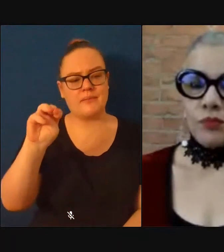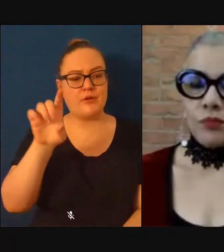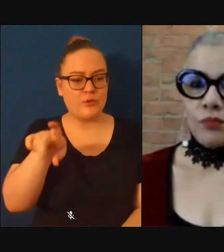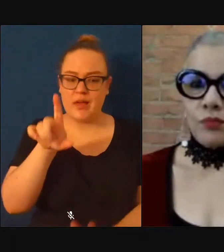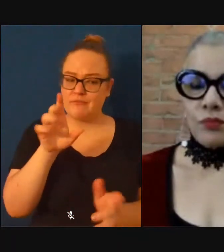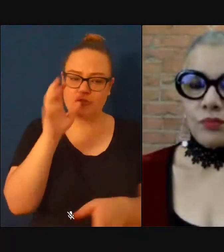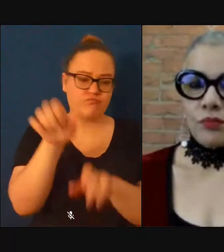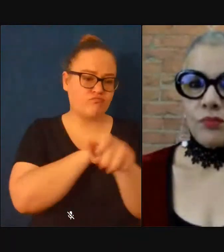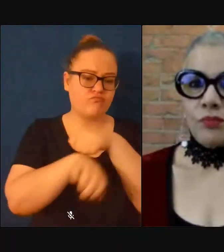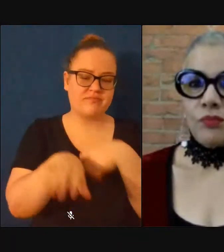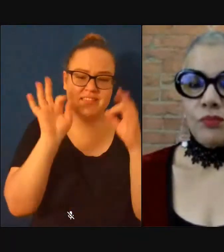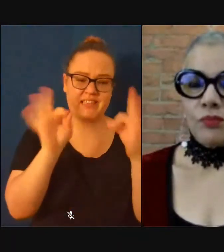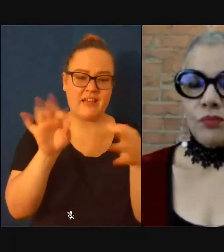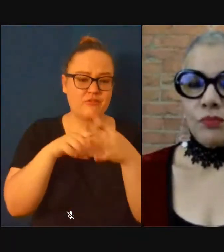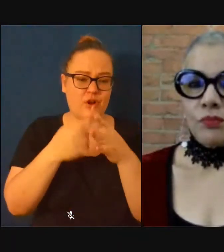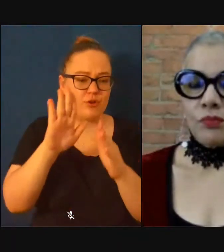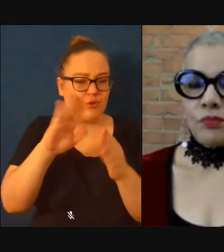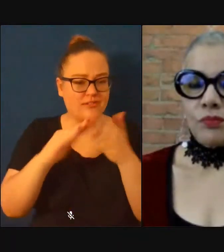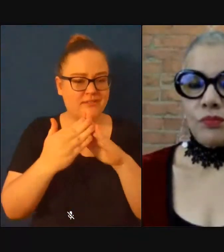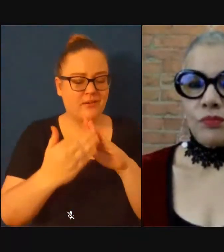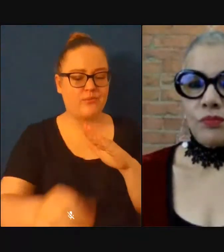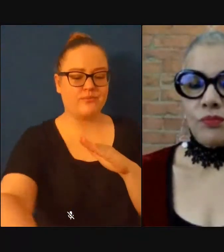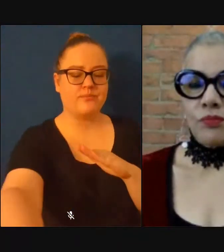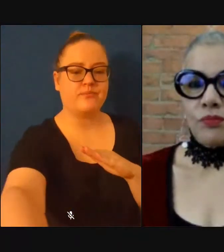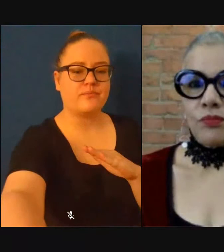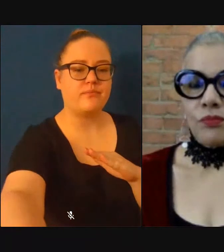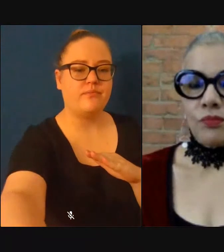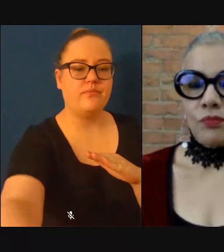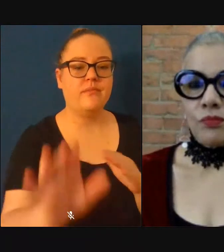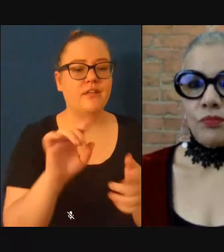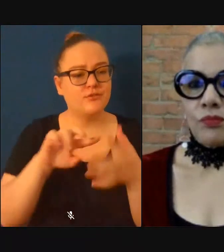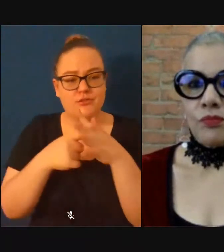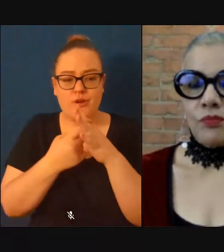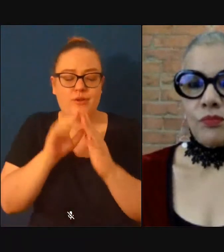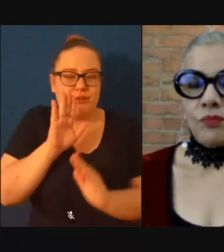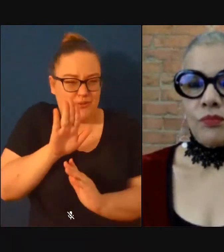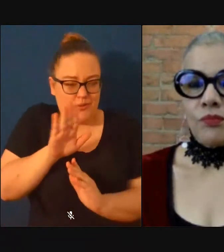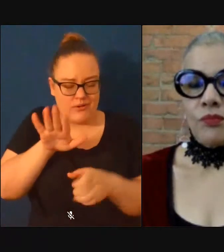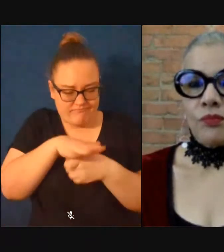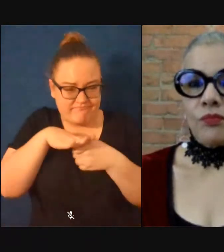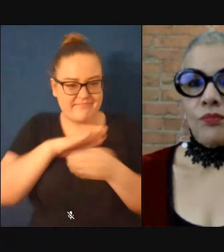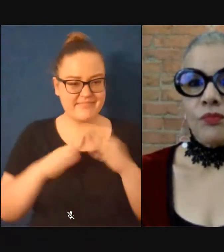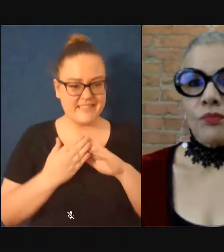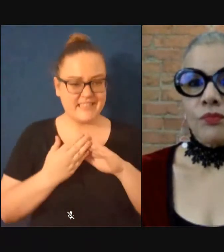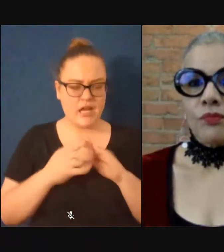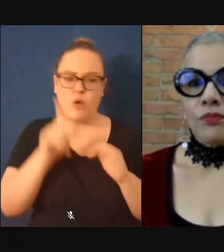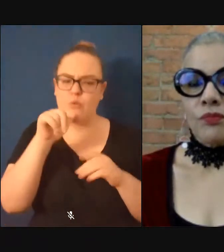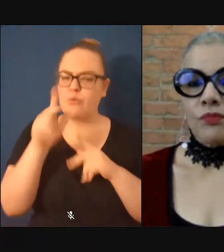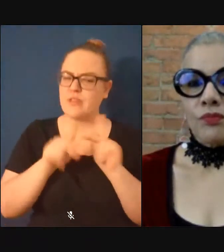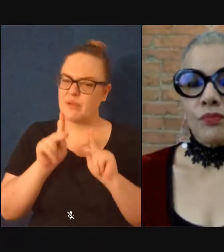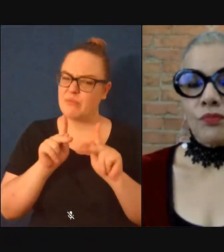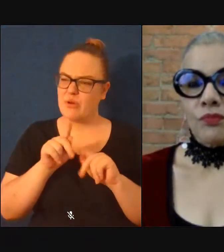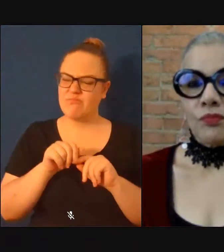with your town. Start with your neighborhood. Figure out who are the people causing trouble. Who are the hate groups